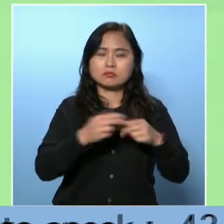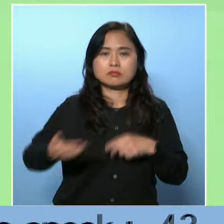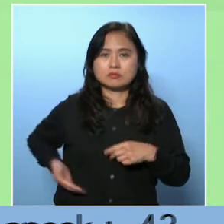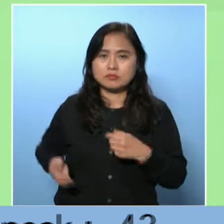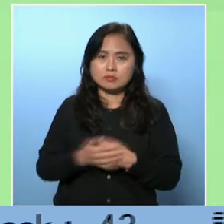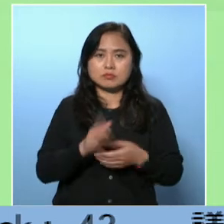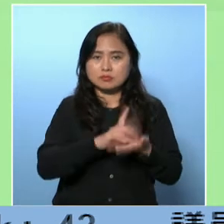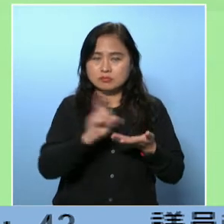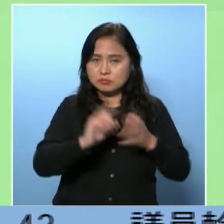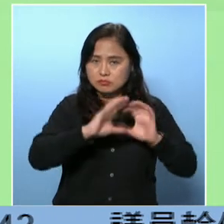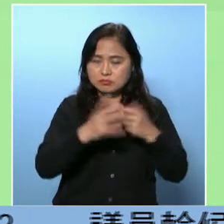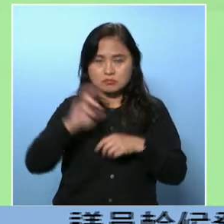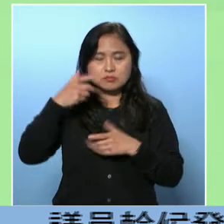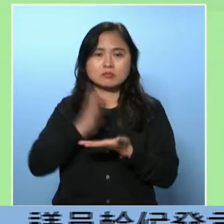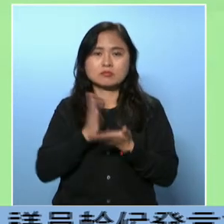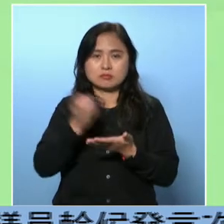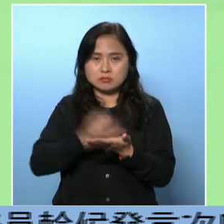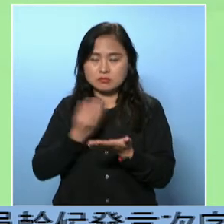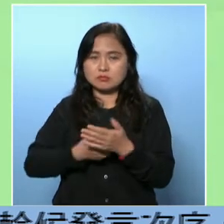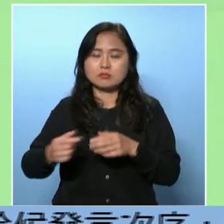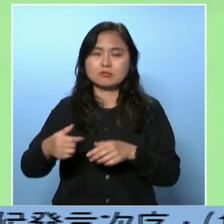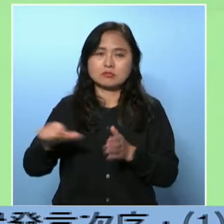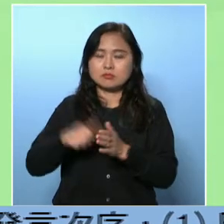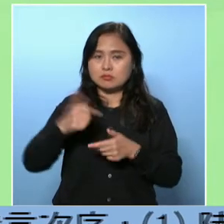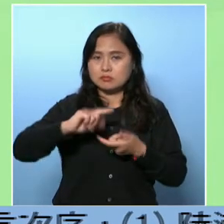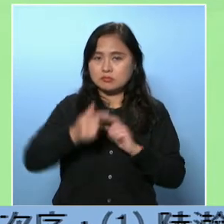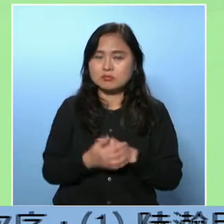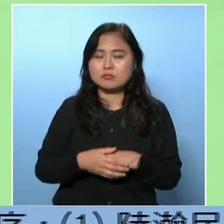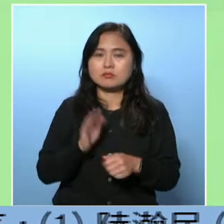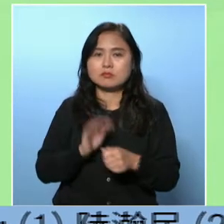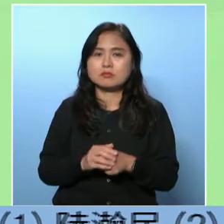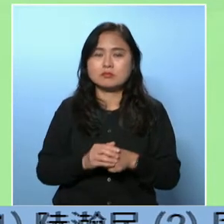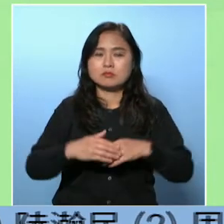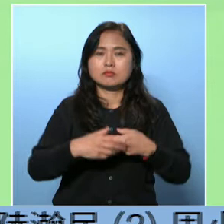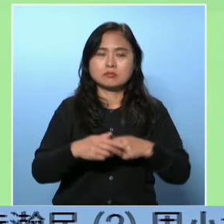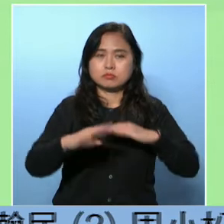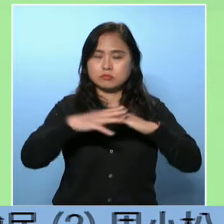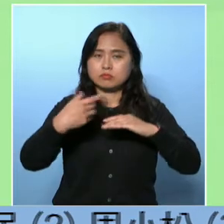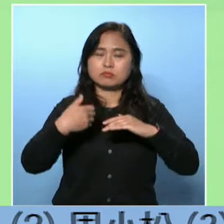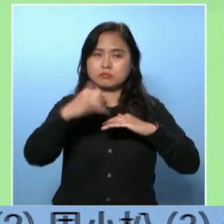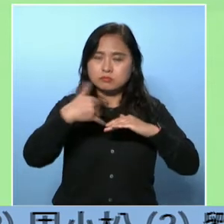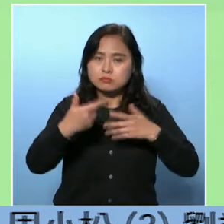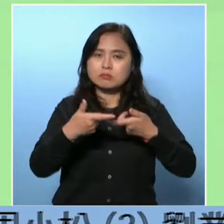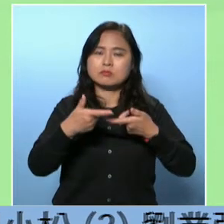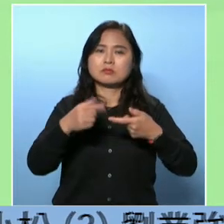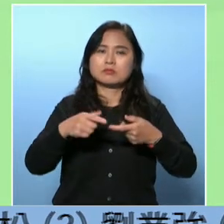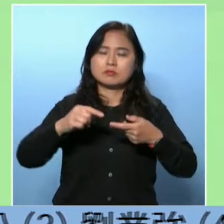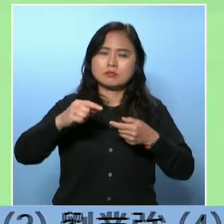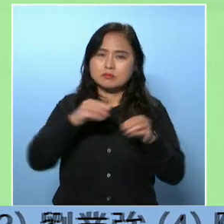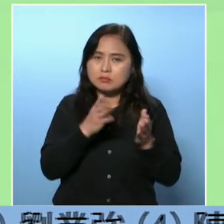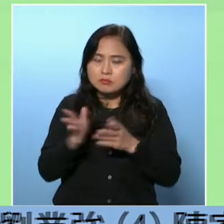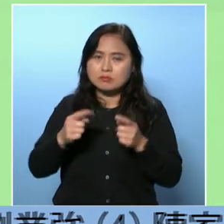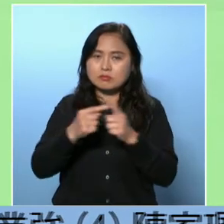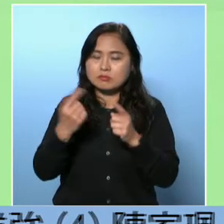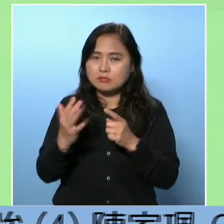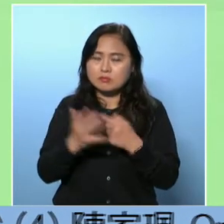our support. So the central authorities have agreed to set up task forces that is conducive